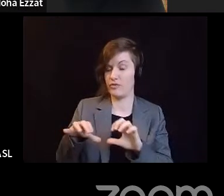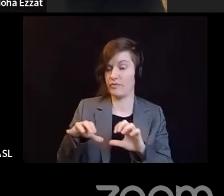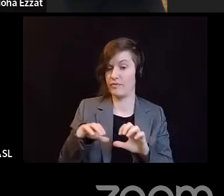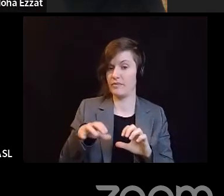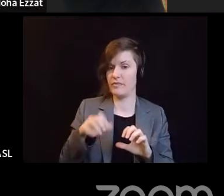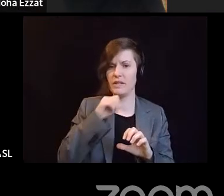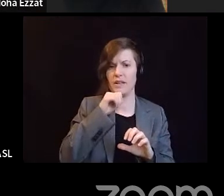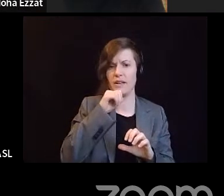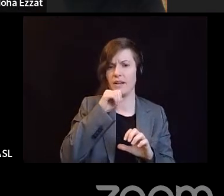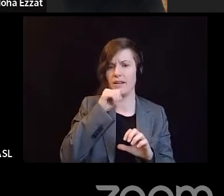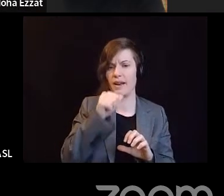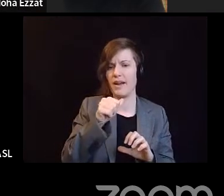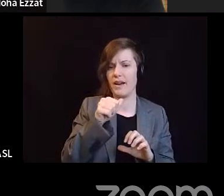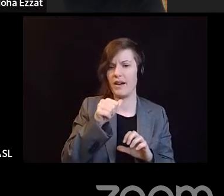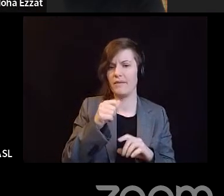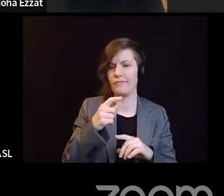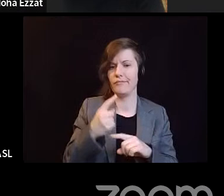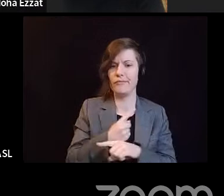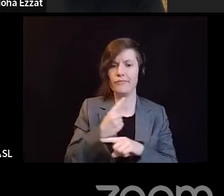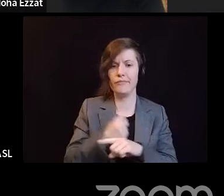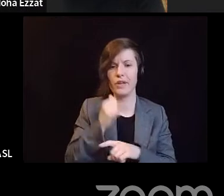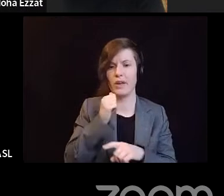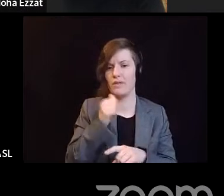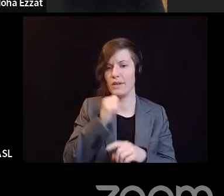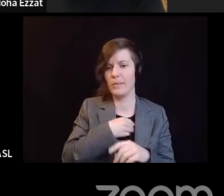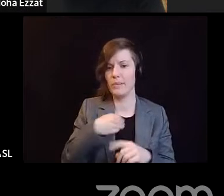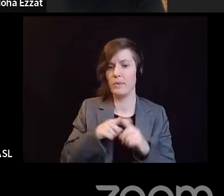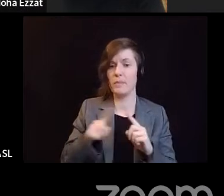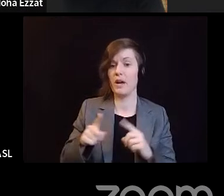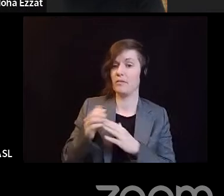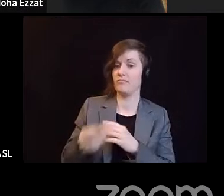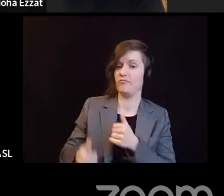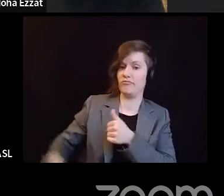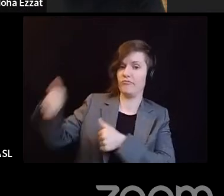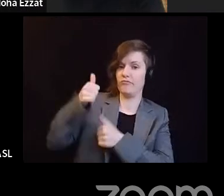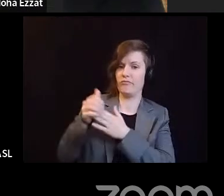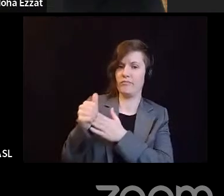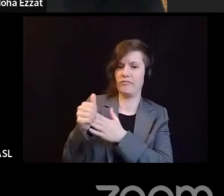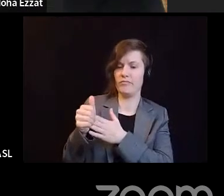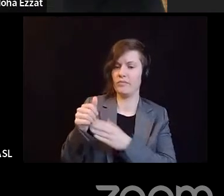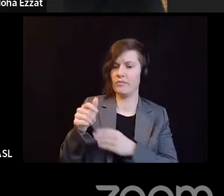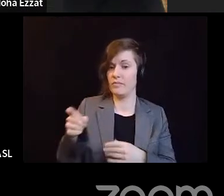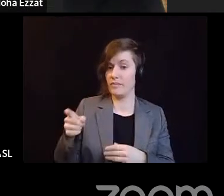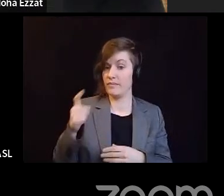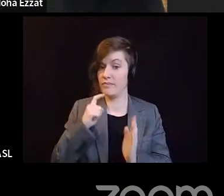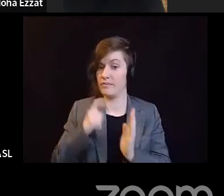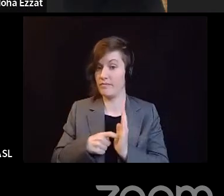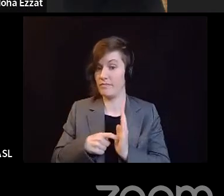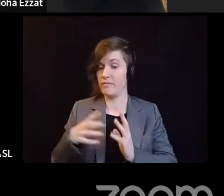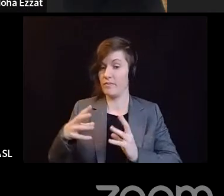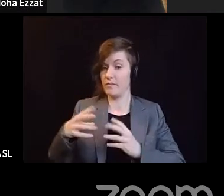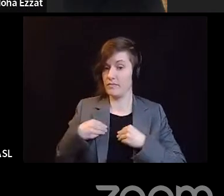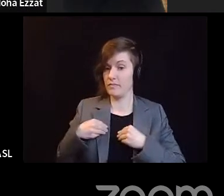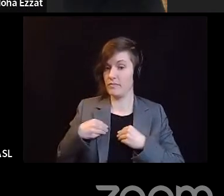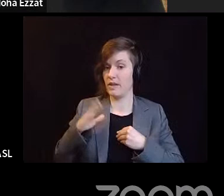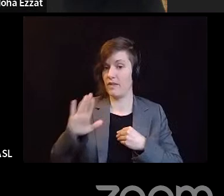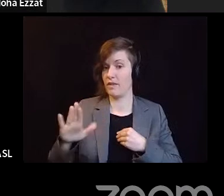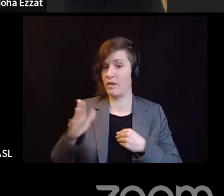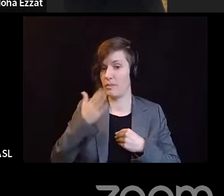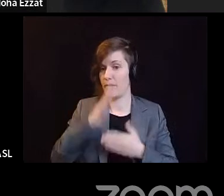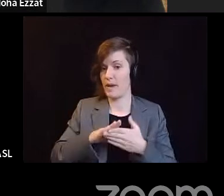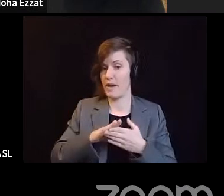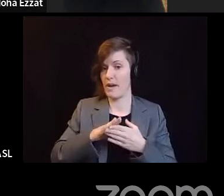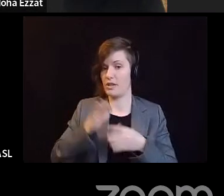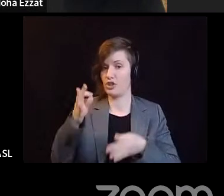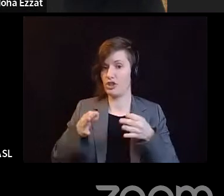the ones who own this bad judgment in the period since their fall from grace? All